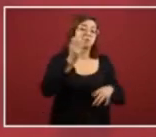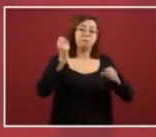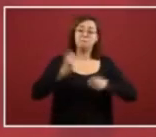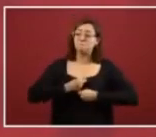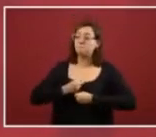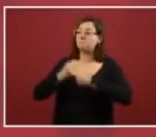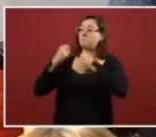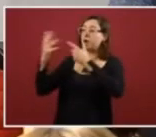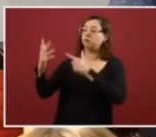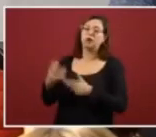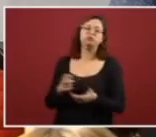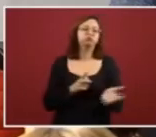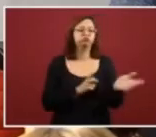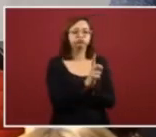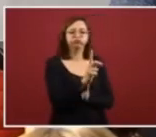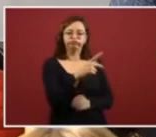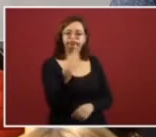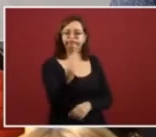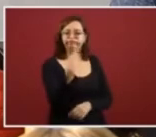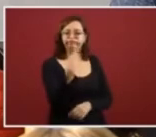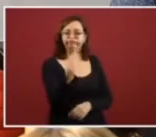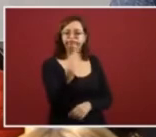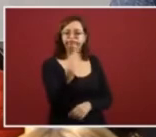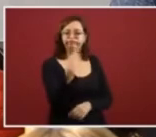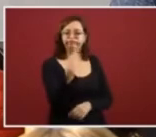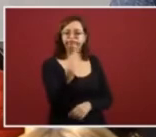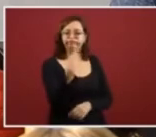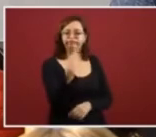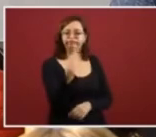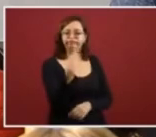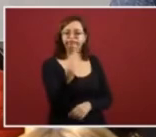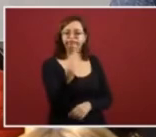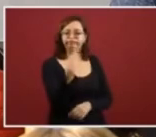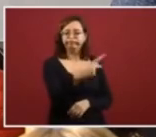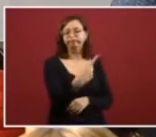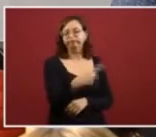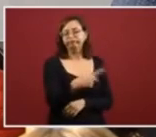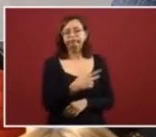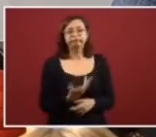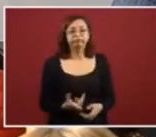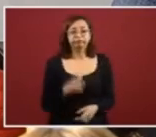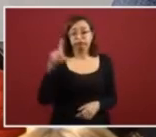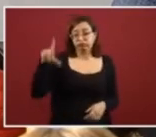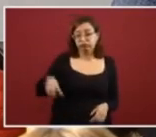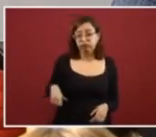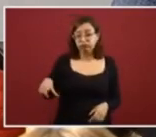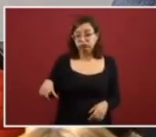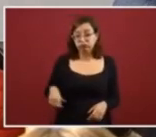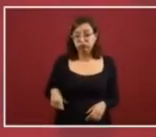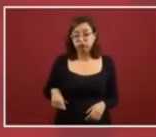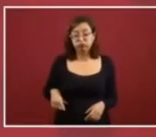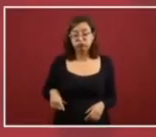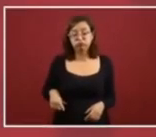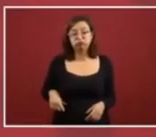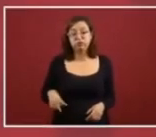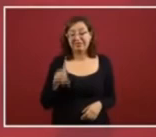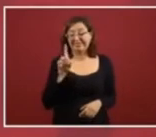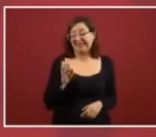Y un gobierno democrático. And a democratic government. Tiene que